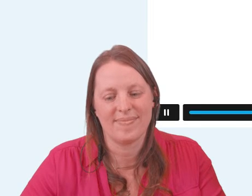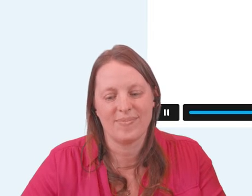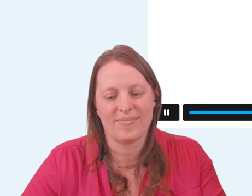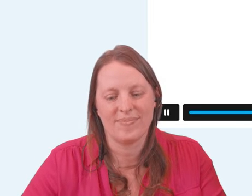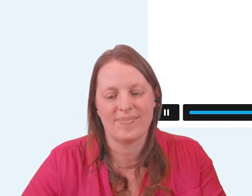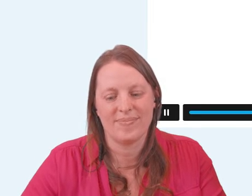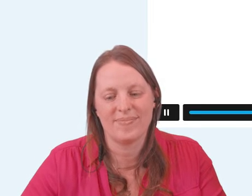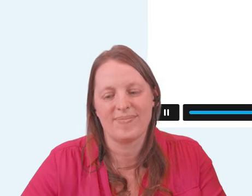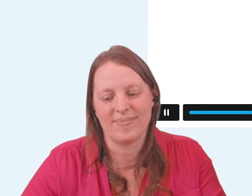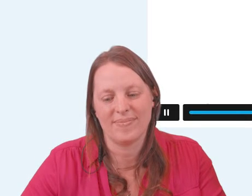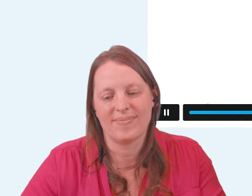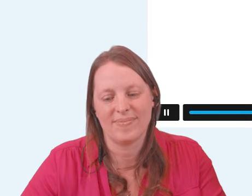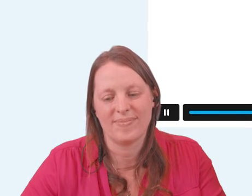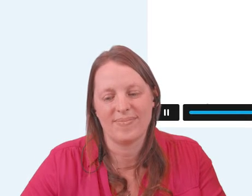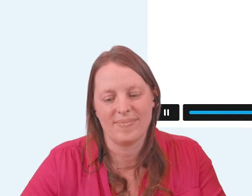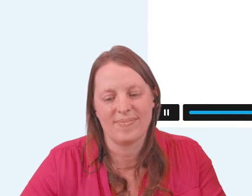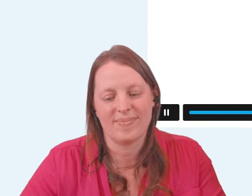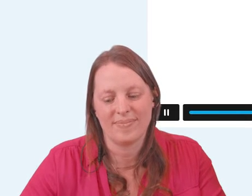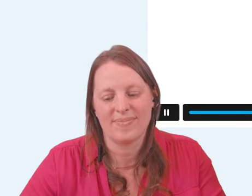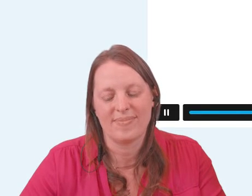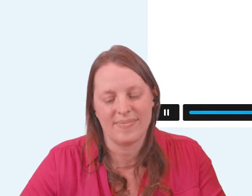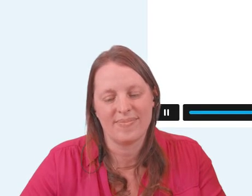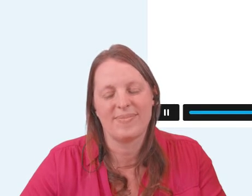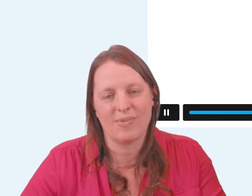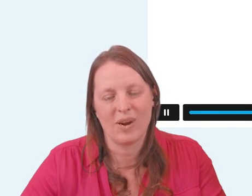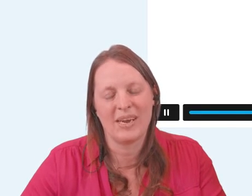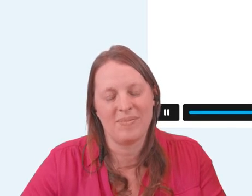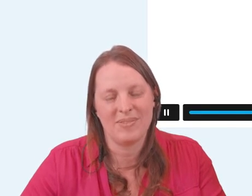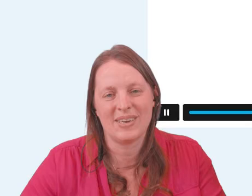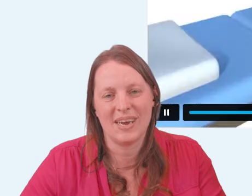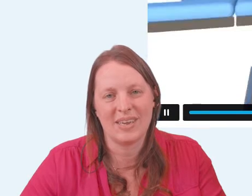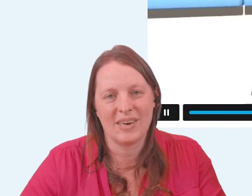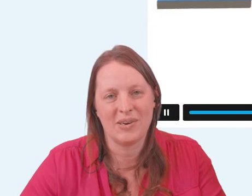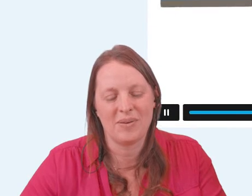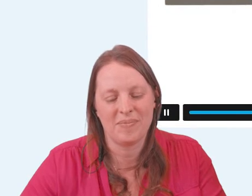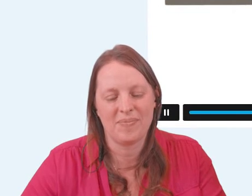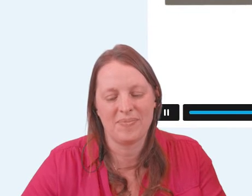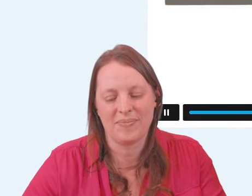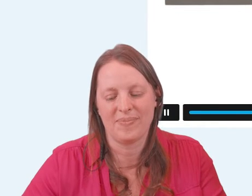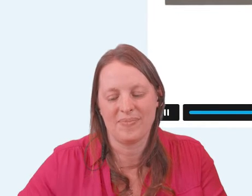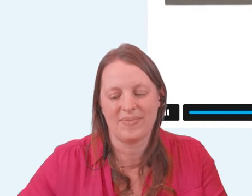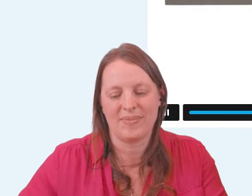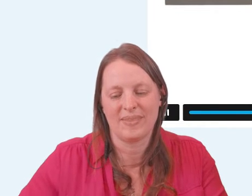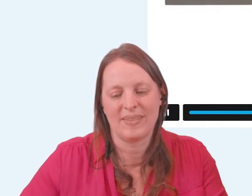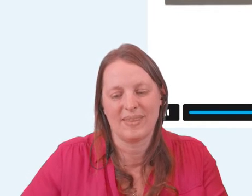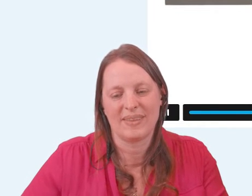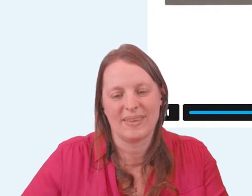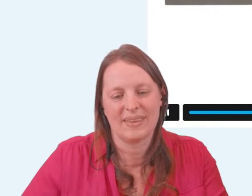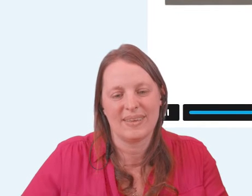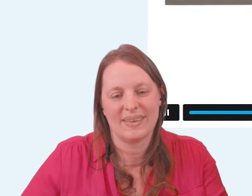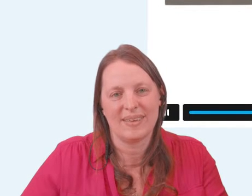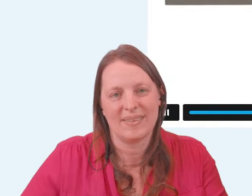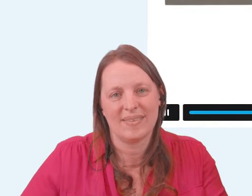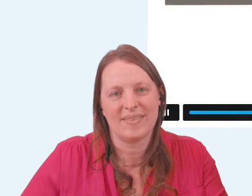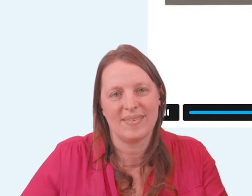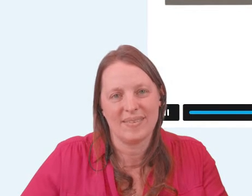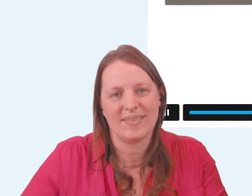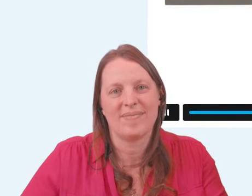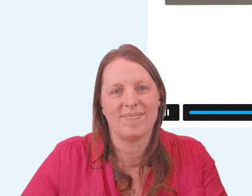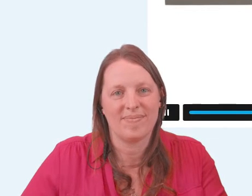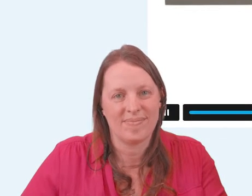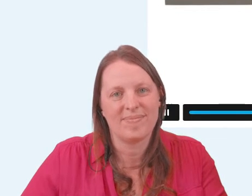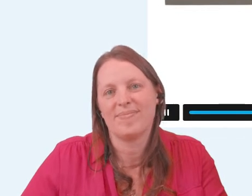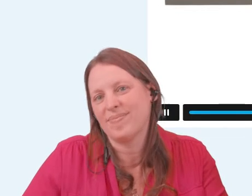You can see, the particle is still there. Right. It's not cleared. So you have to perform